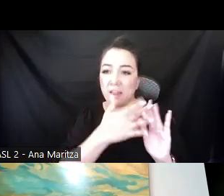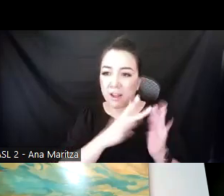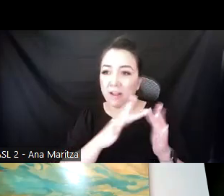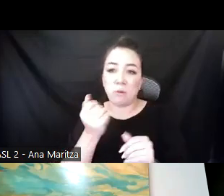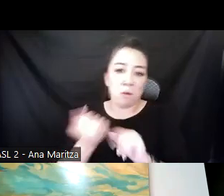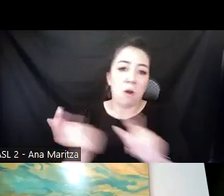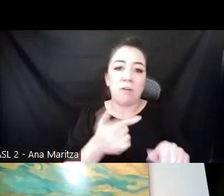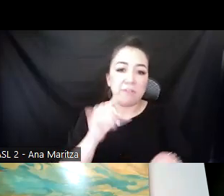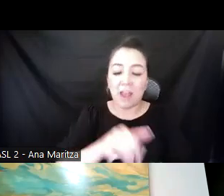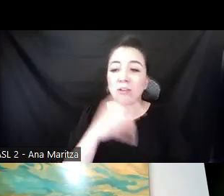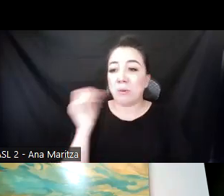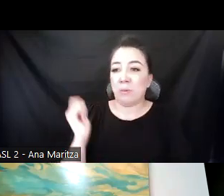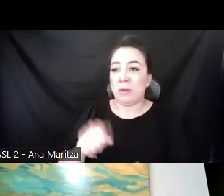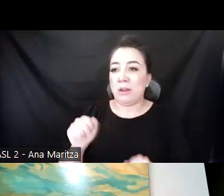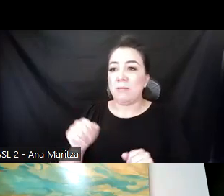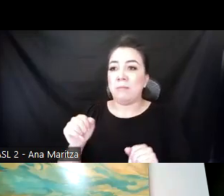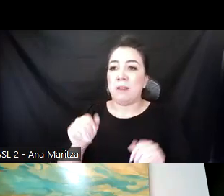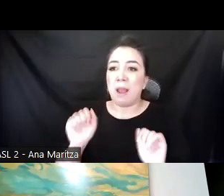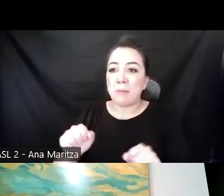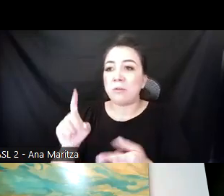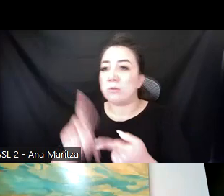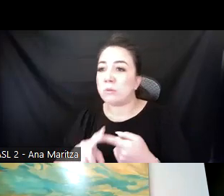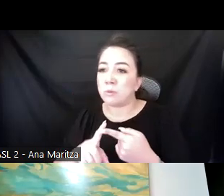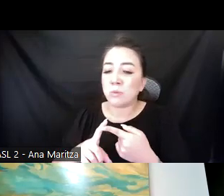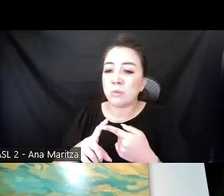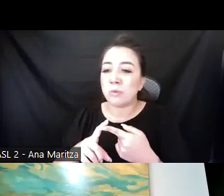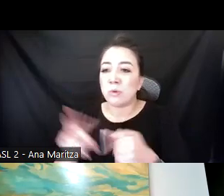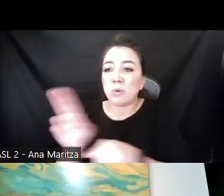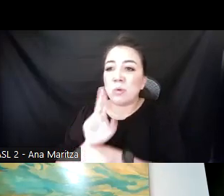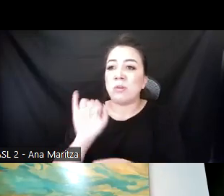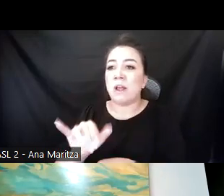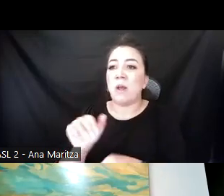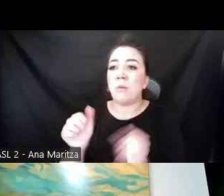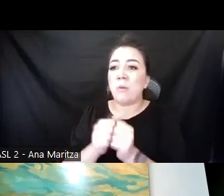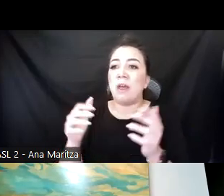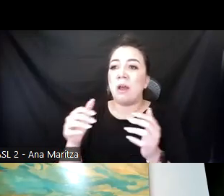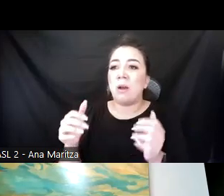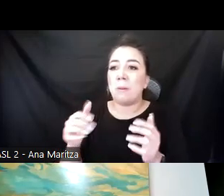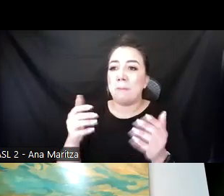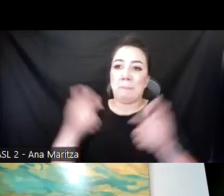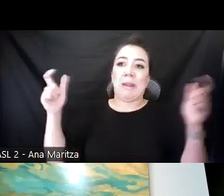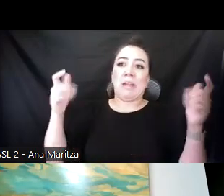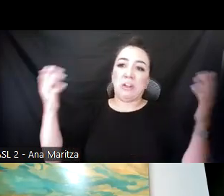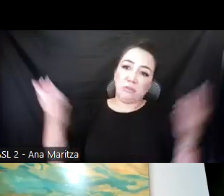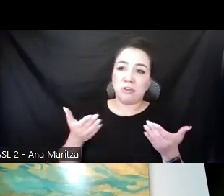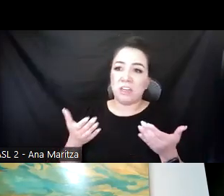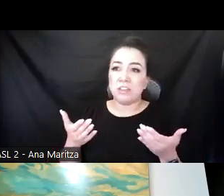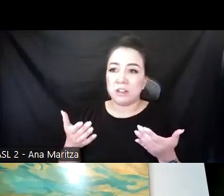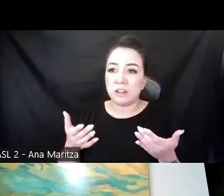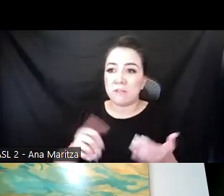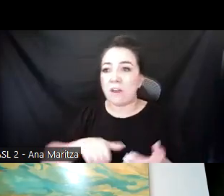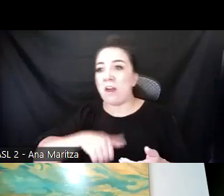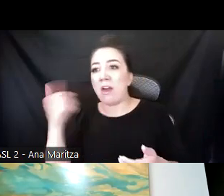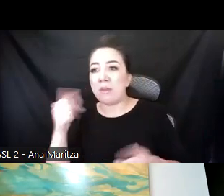that so that we will be able to use that without big introductions of